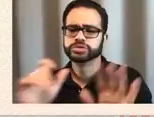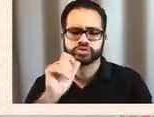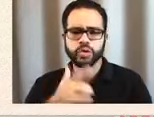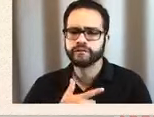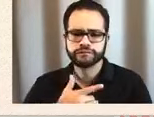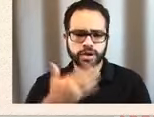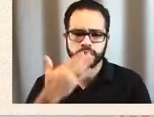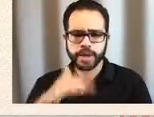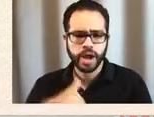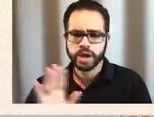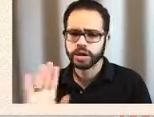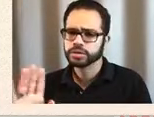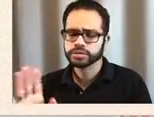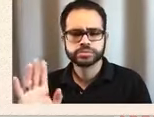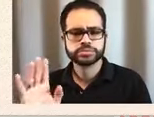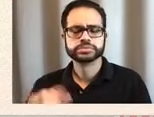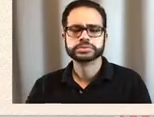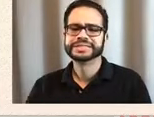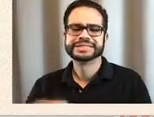not uncommon.